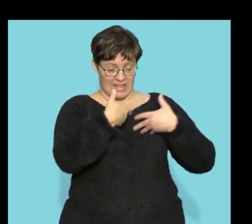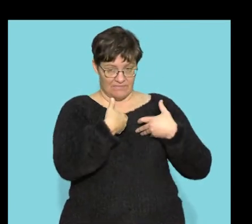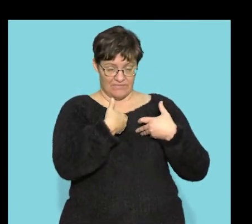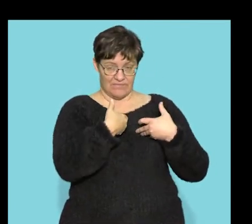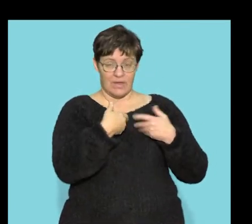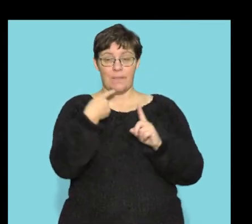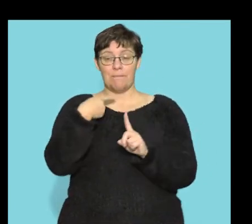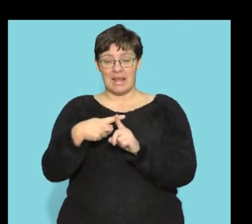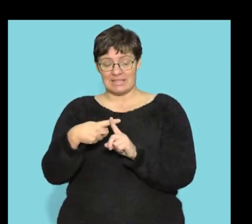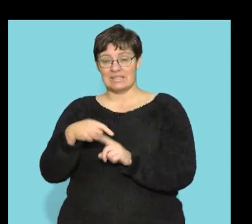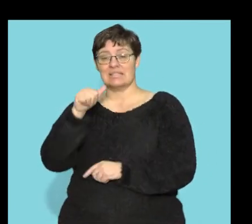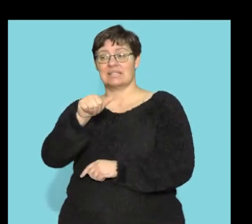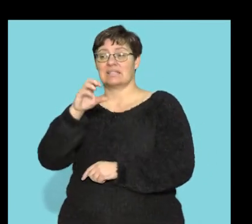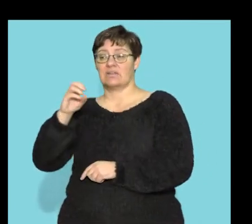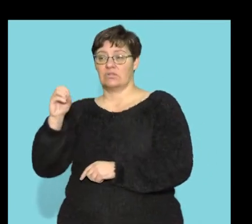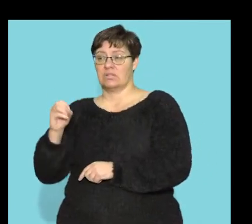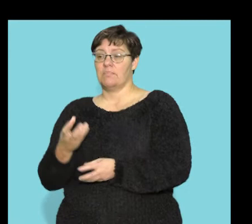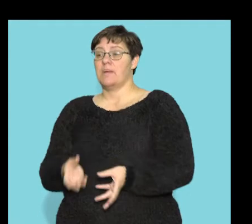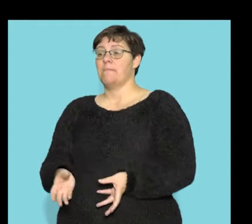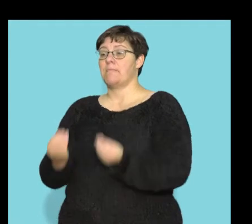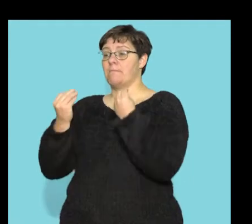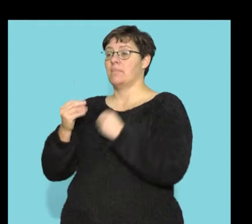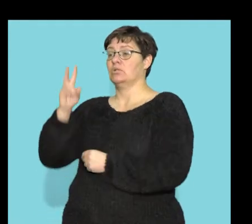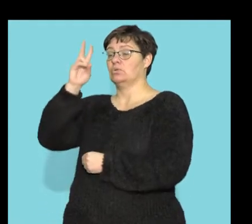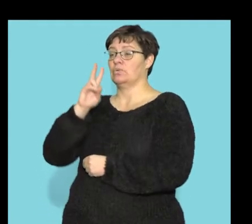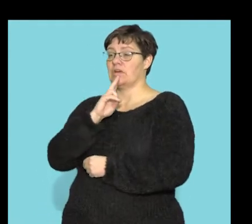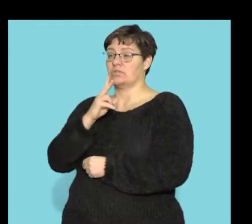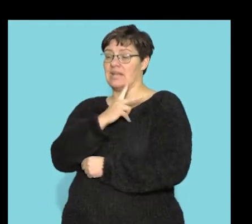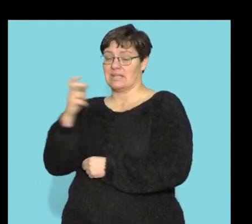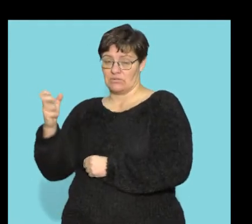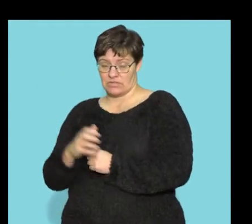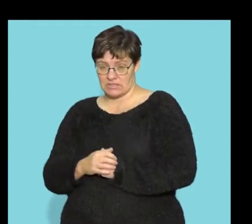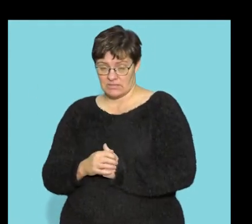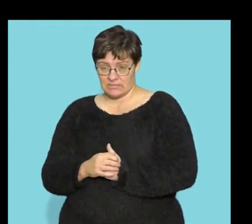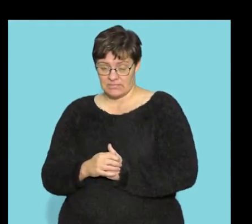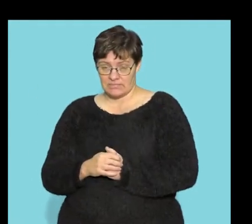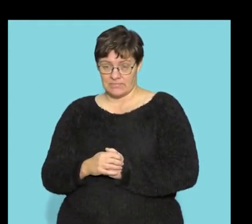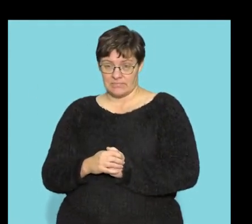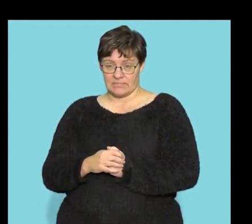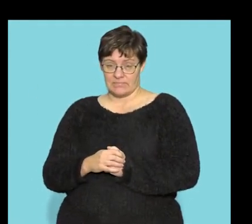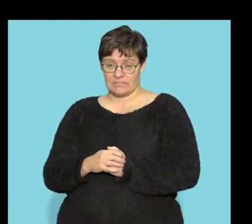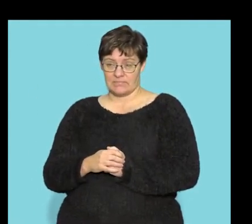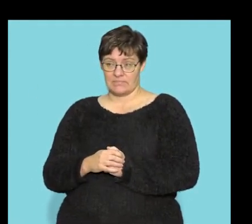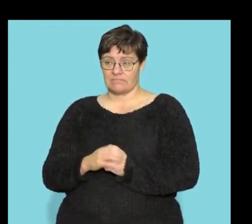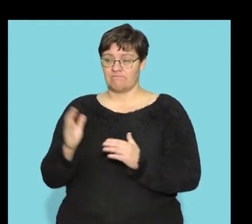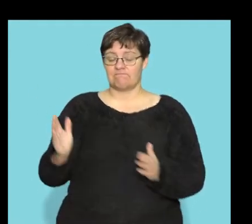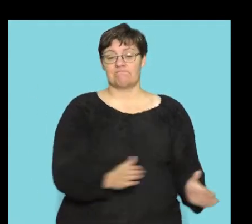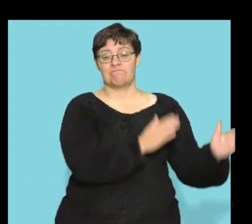plus 600 will give me my 2,800. Okay, the last one that we have